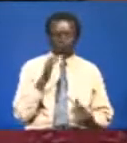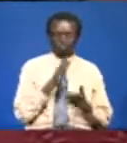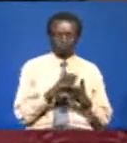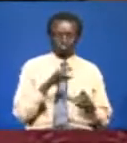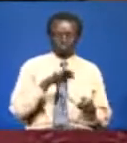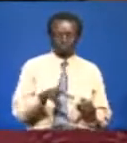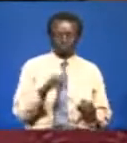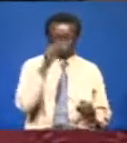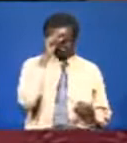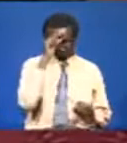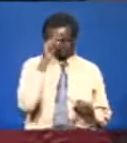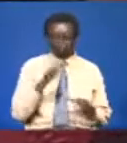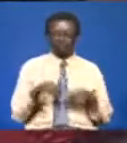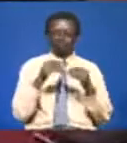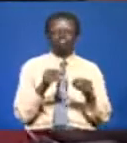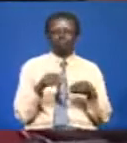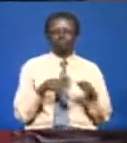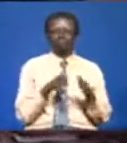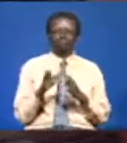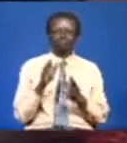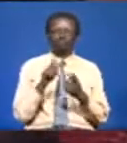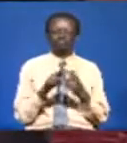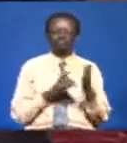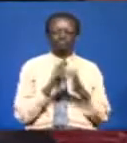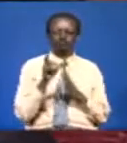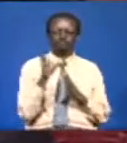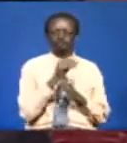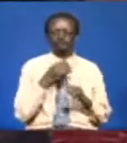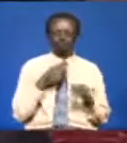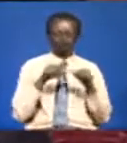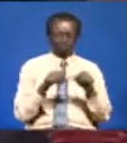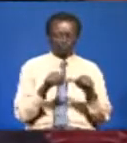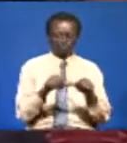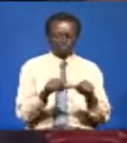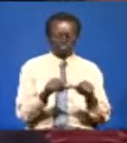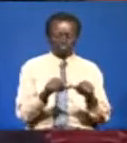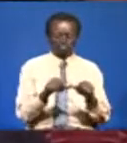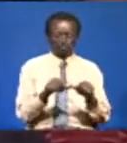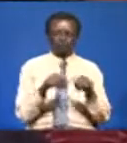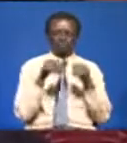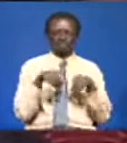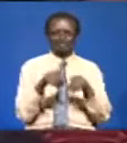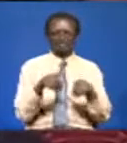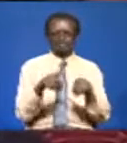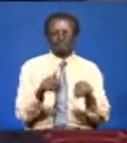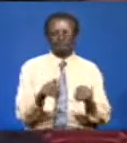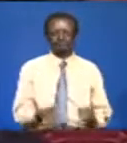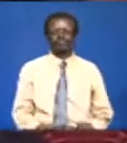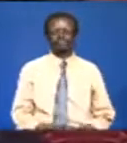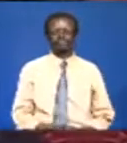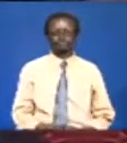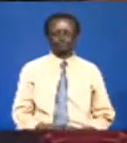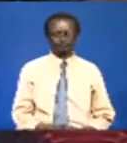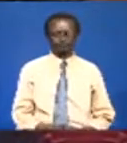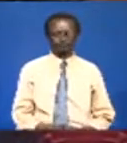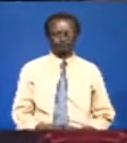grow, and to support sustainable agriculture. Mr. Speaker, I urge the